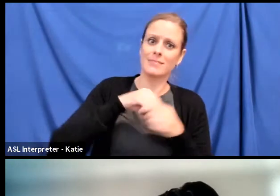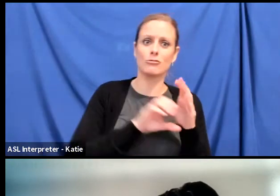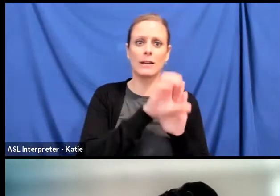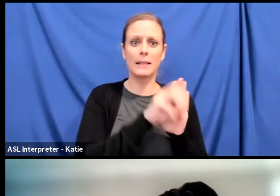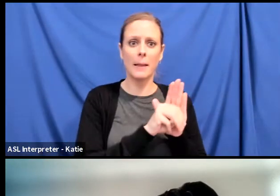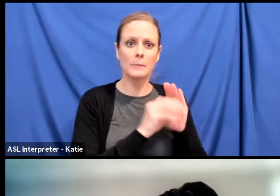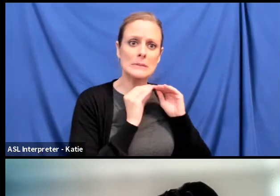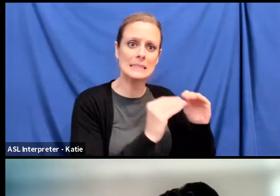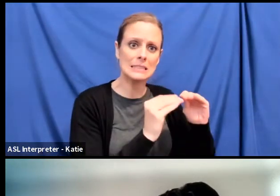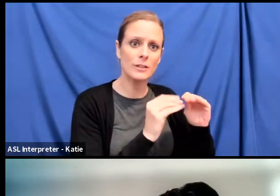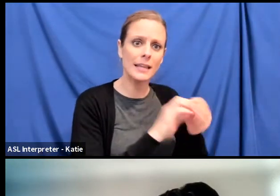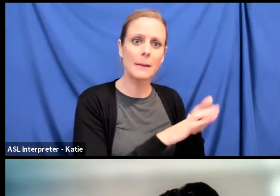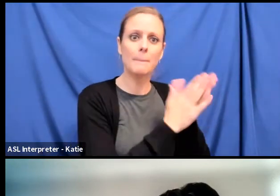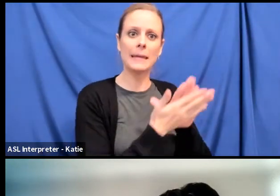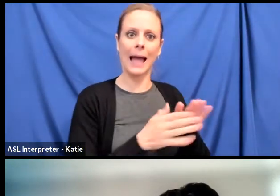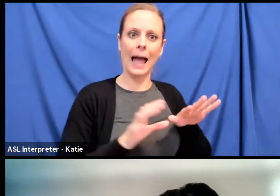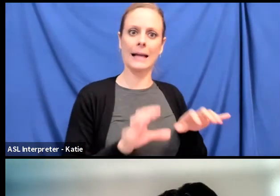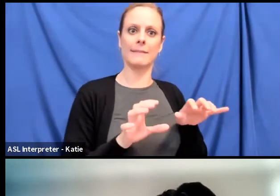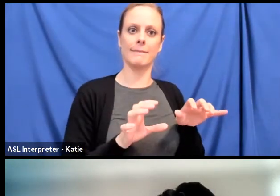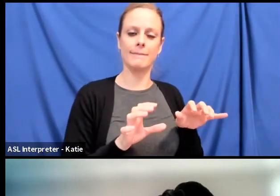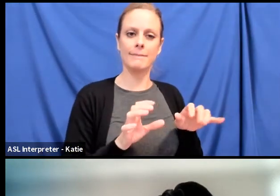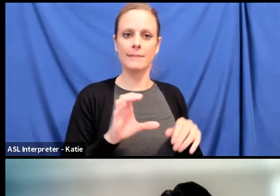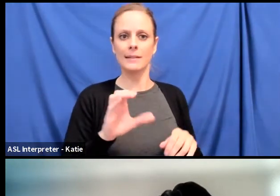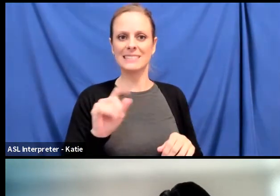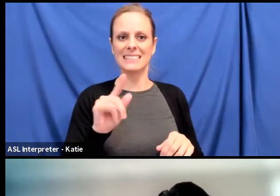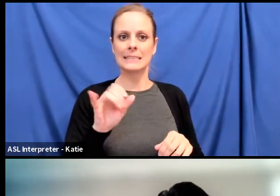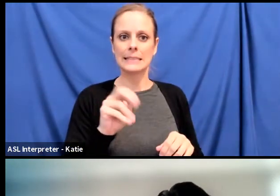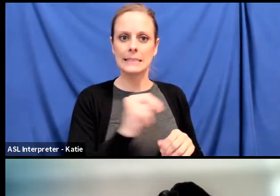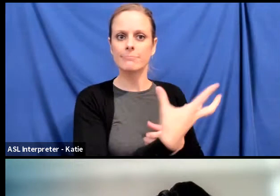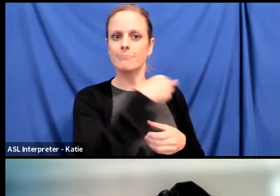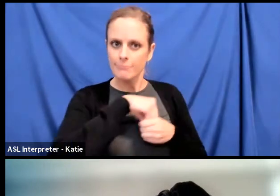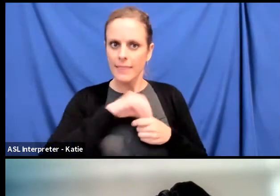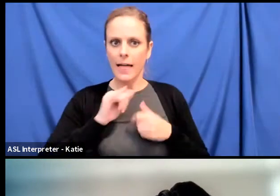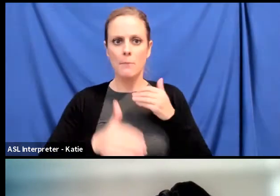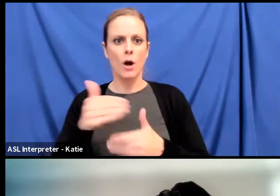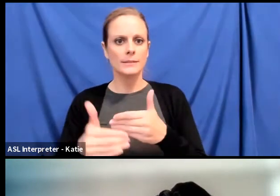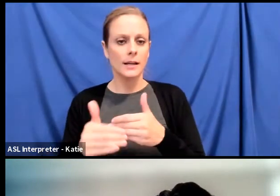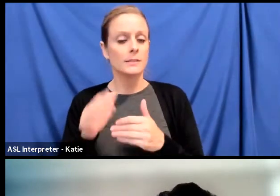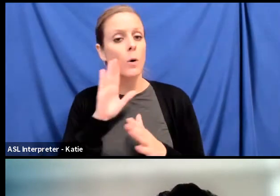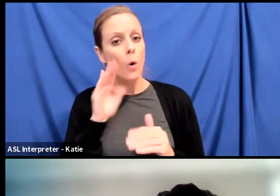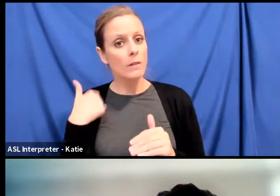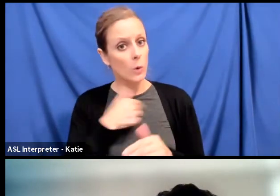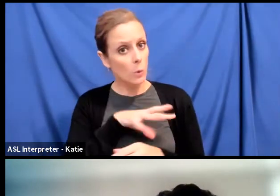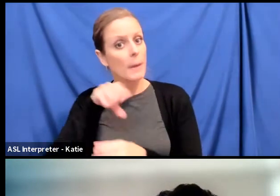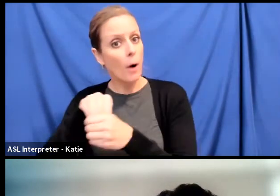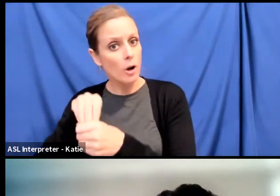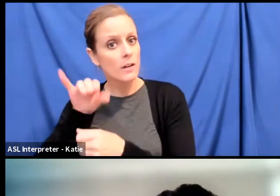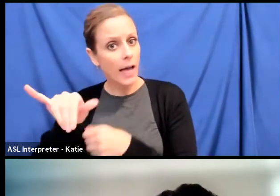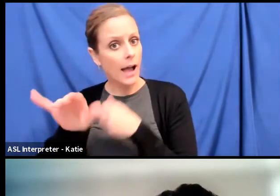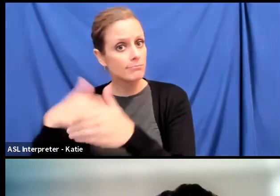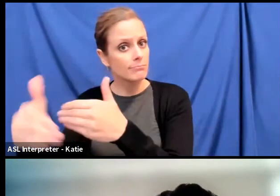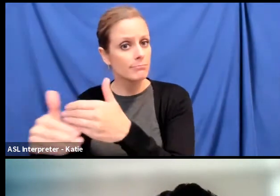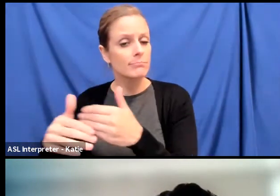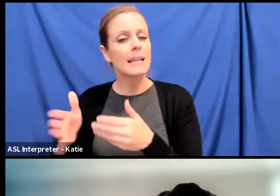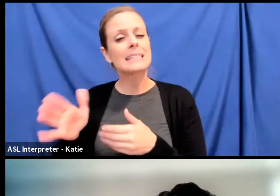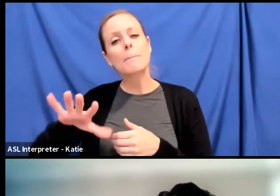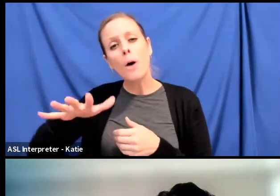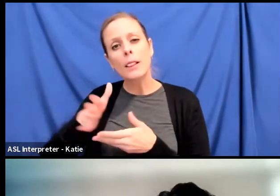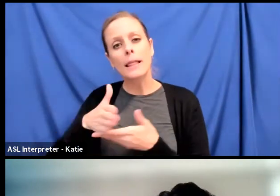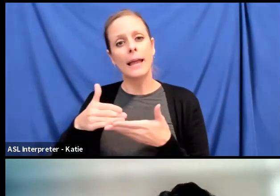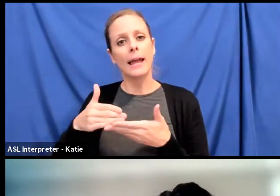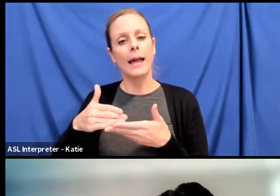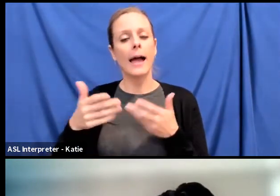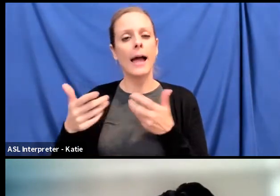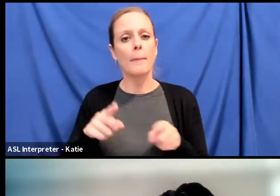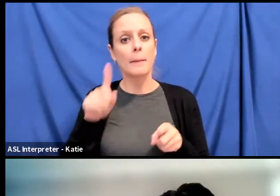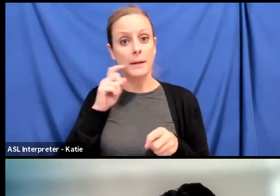citizens in the process. So we hope to be able to be a part of that. I think, it's partly happening because